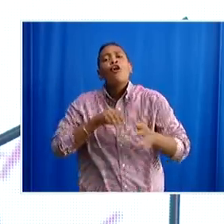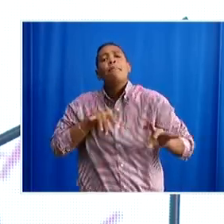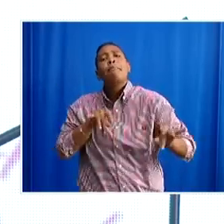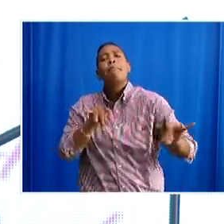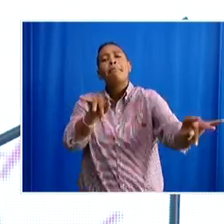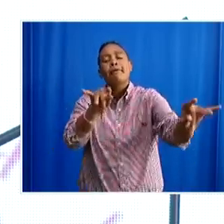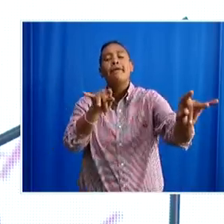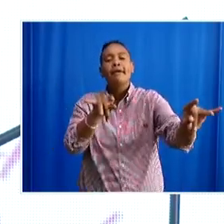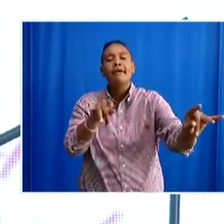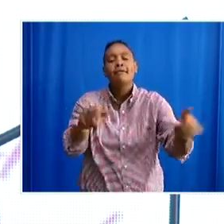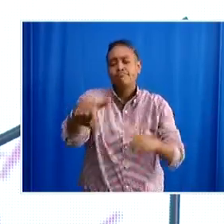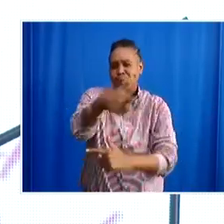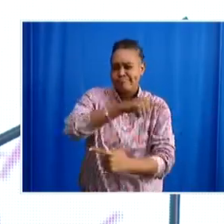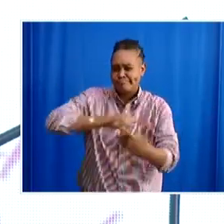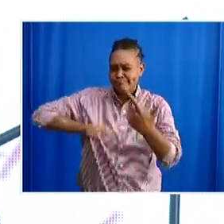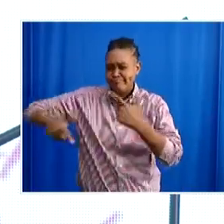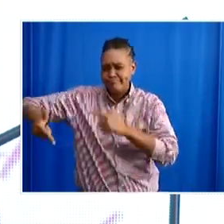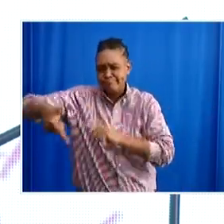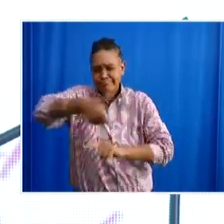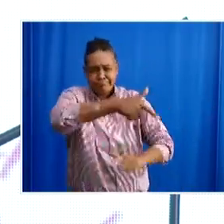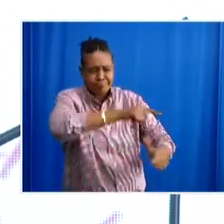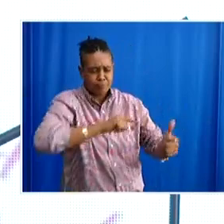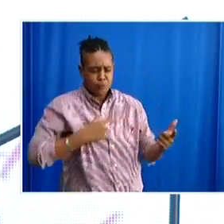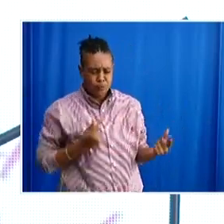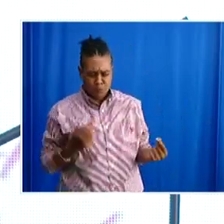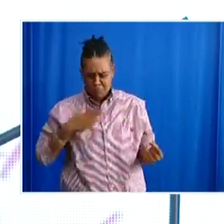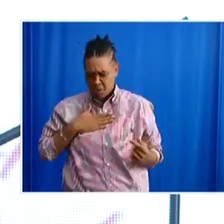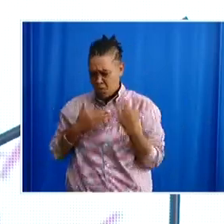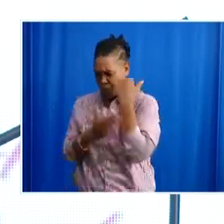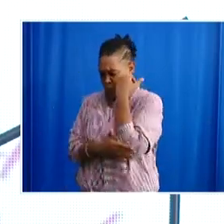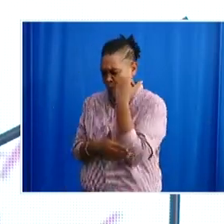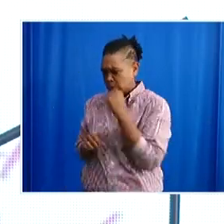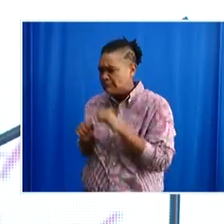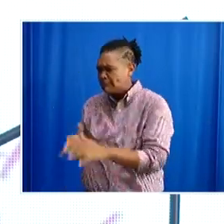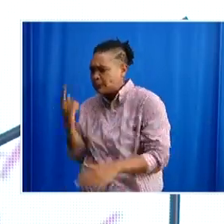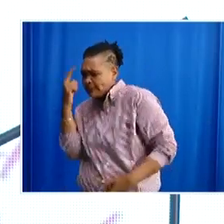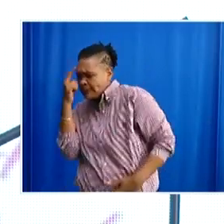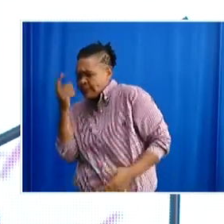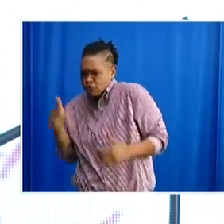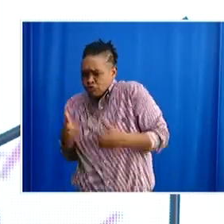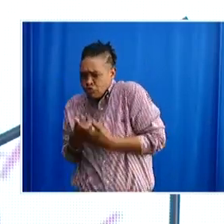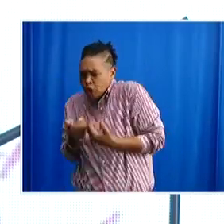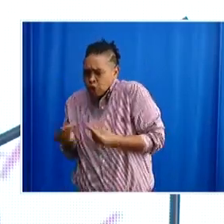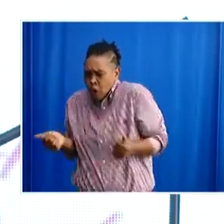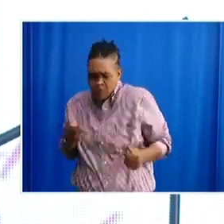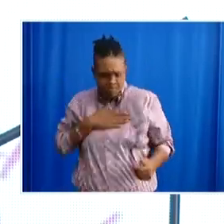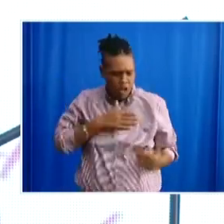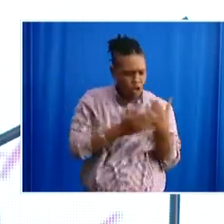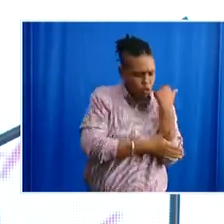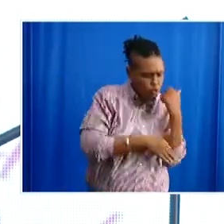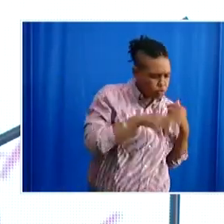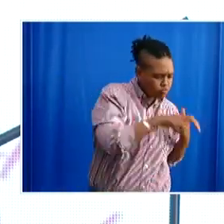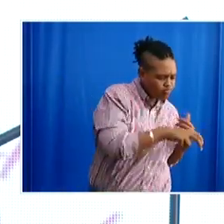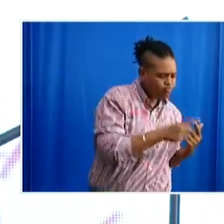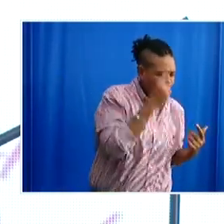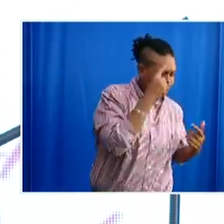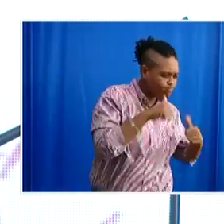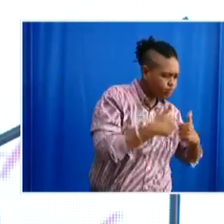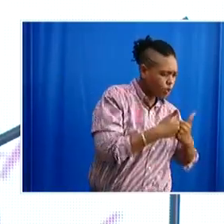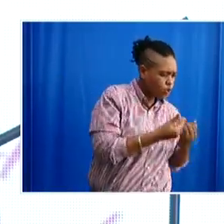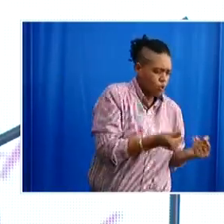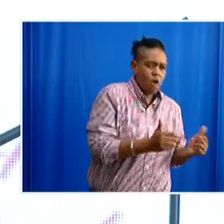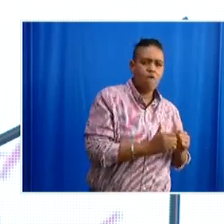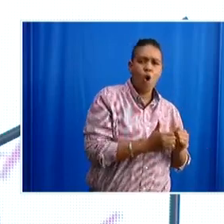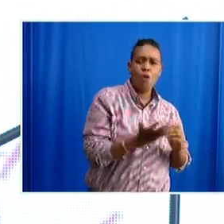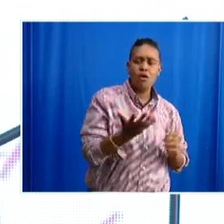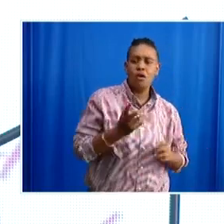other and to take this back into our own spaces to address some of the challenges we face. But it's also an opportunity, I think, for